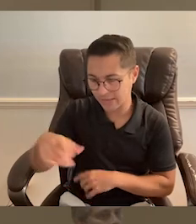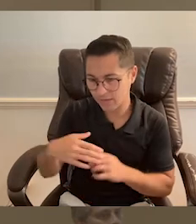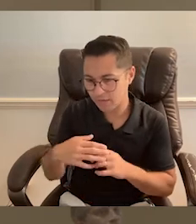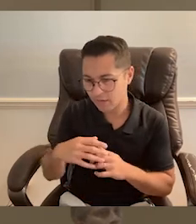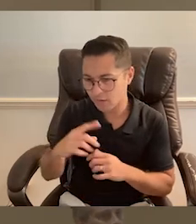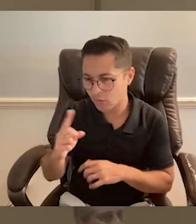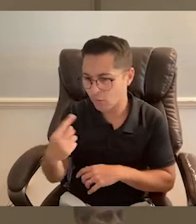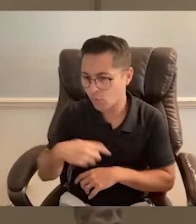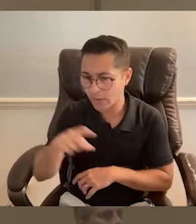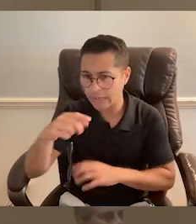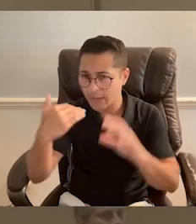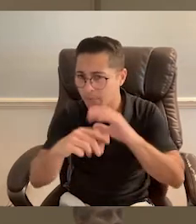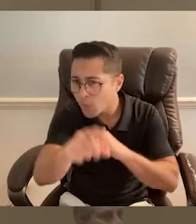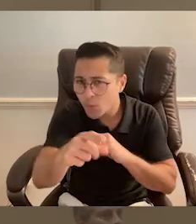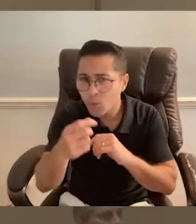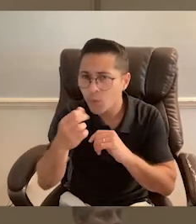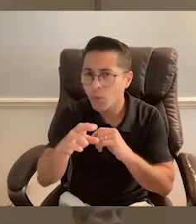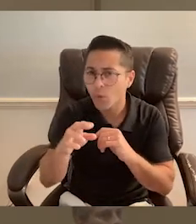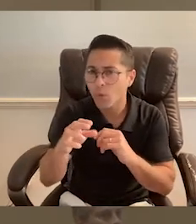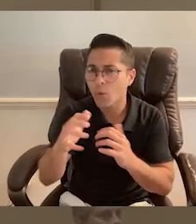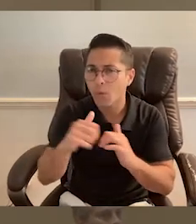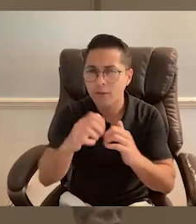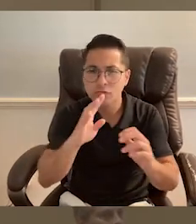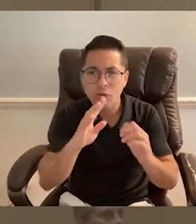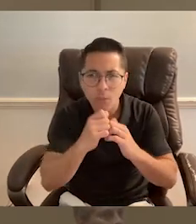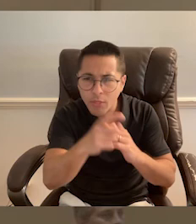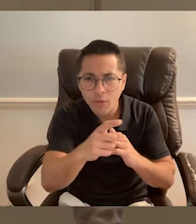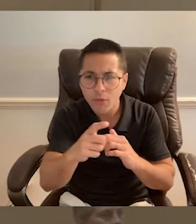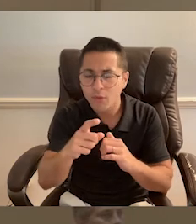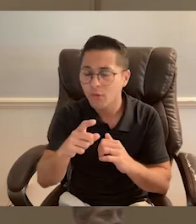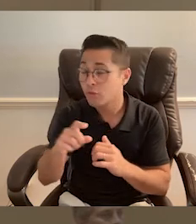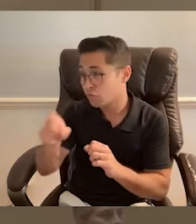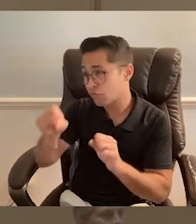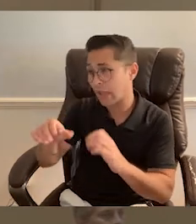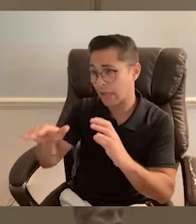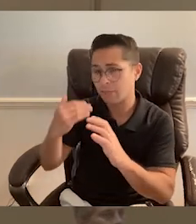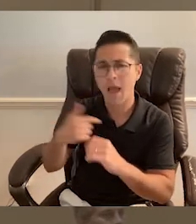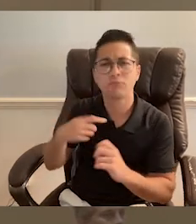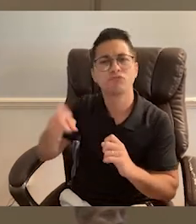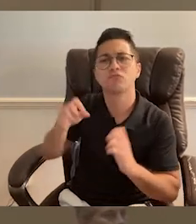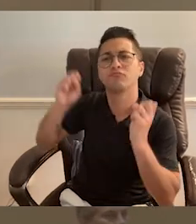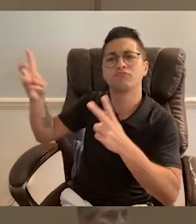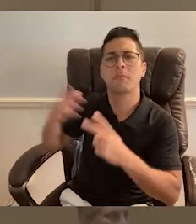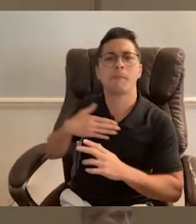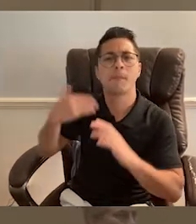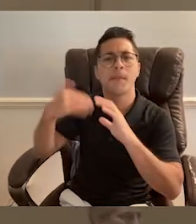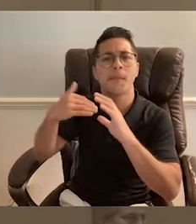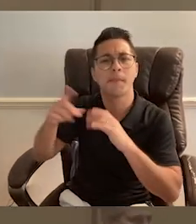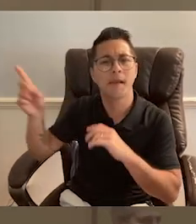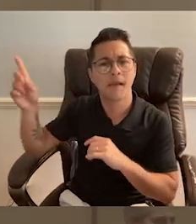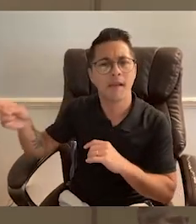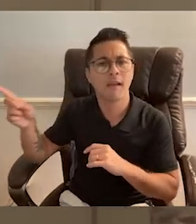listen to my verbal prompt quick enough to be safe, or if a car is coming. I mean, have you guys handled